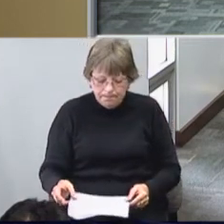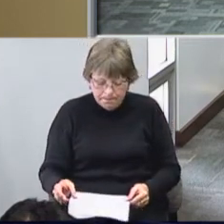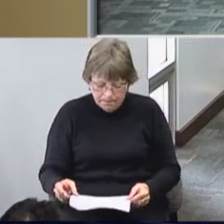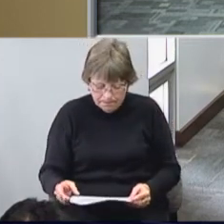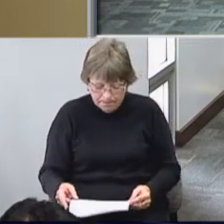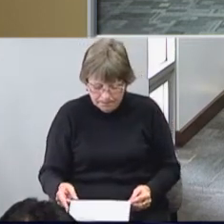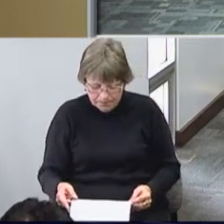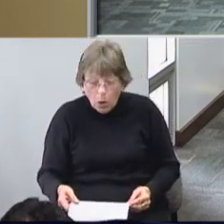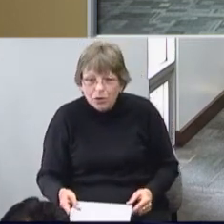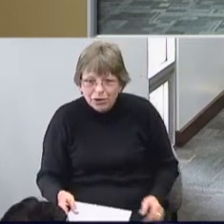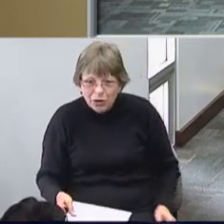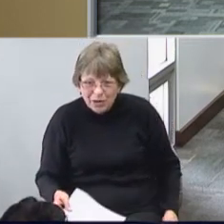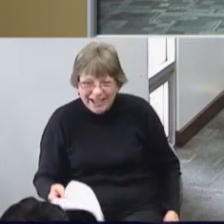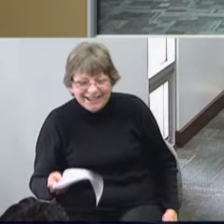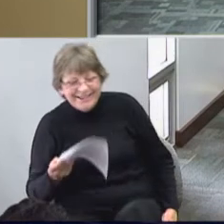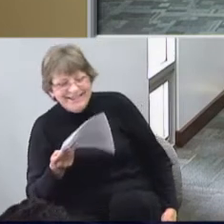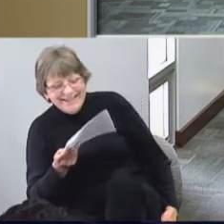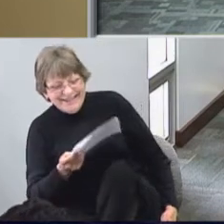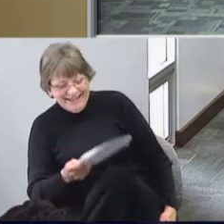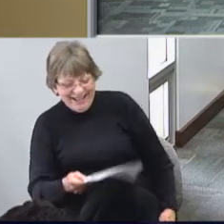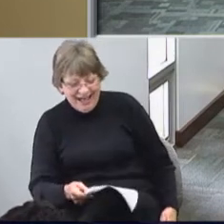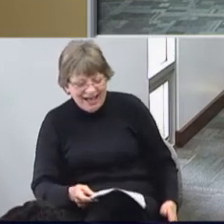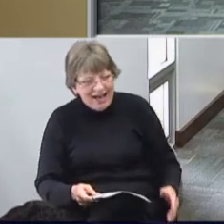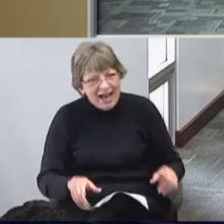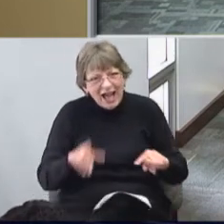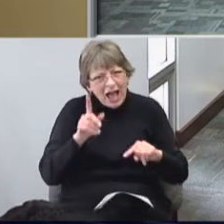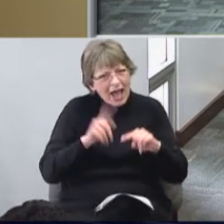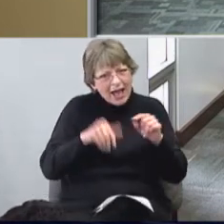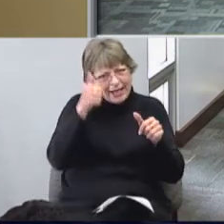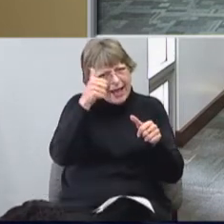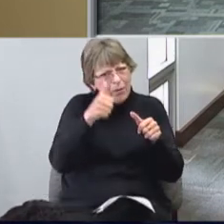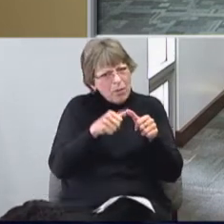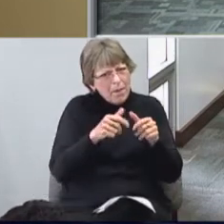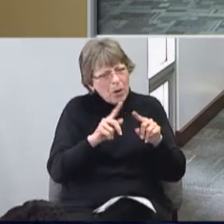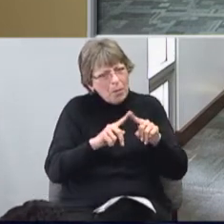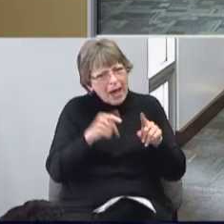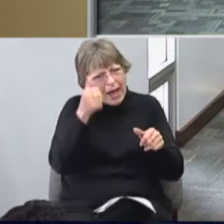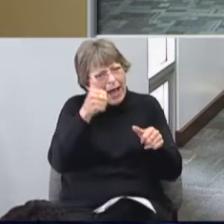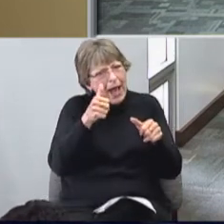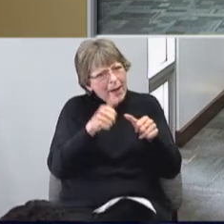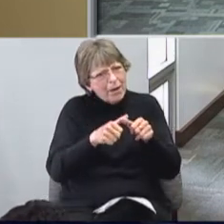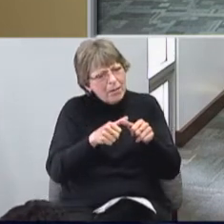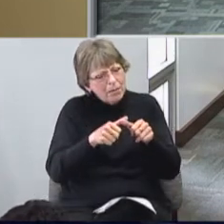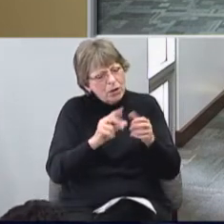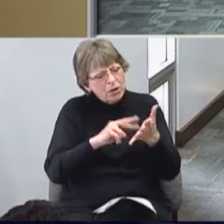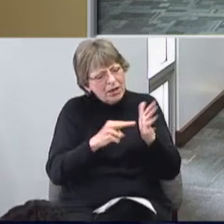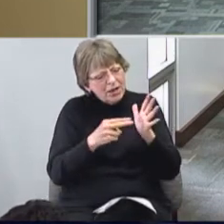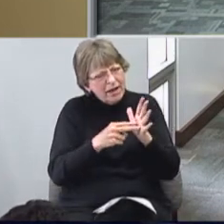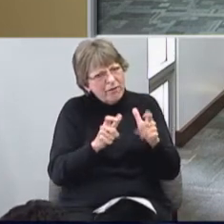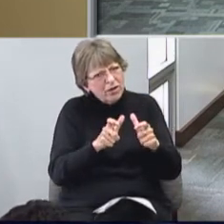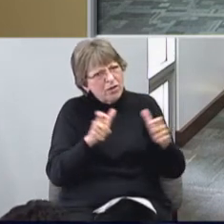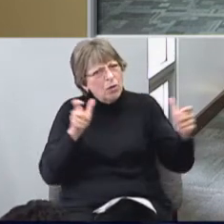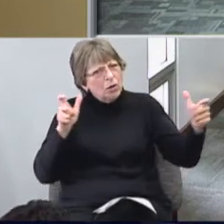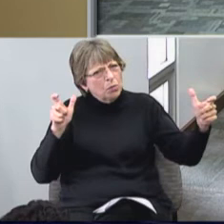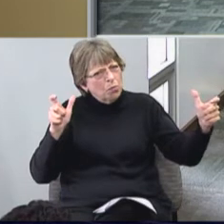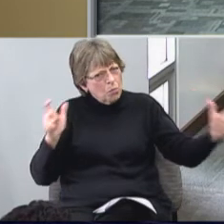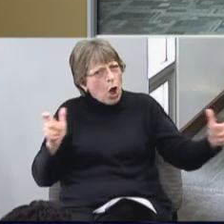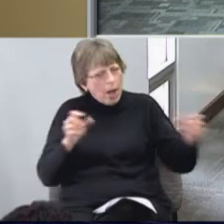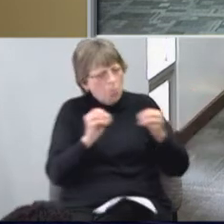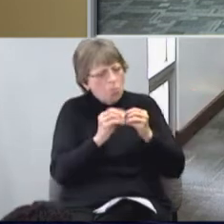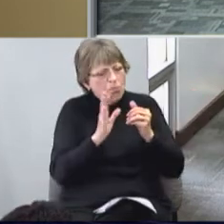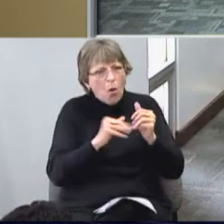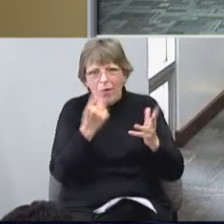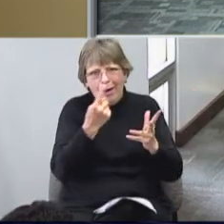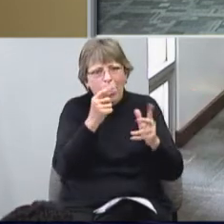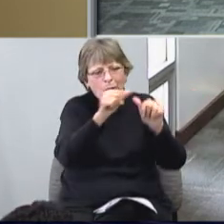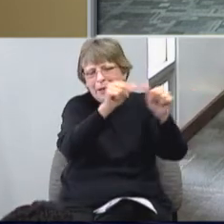to include. I can't remember what those are, but I remember the definition of public art being broader than just statues necessarily. Yes,